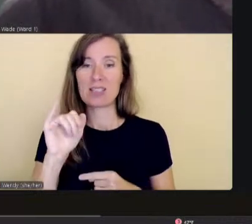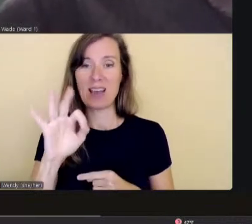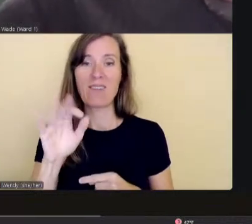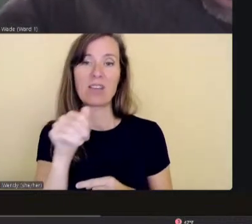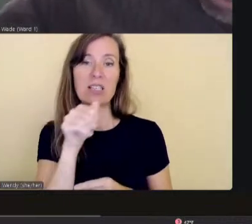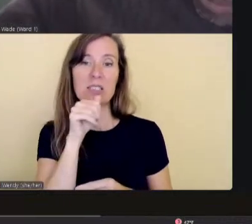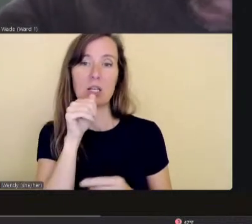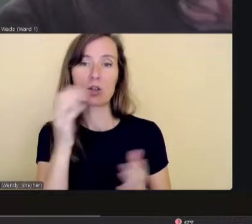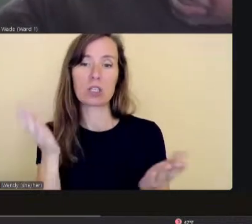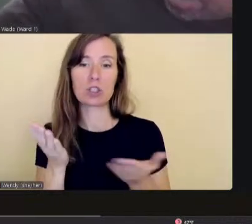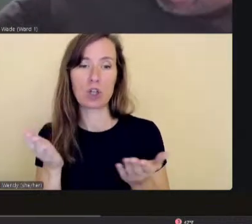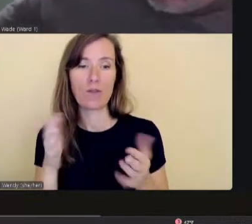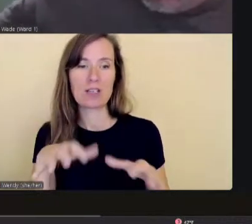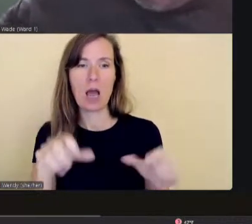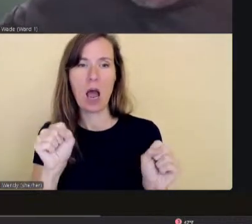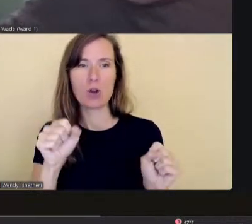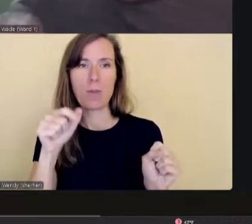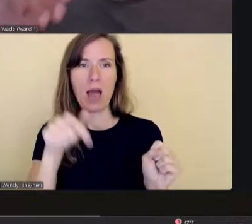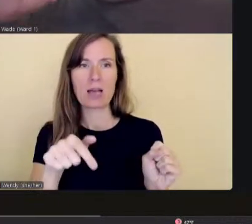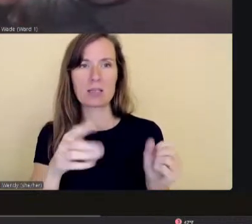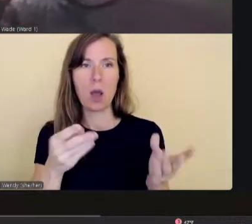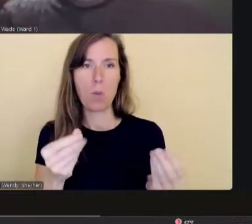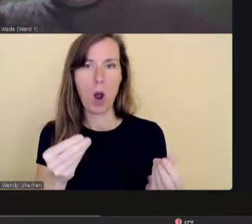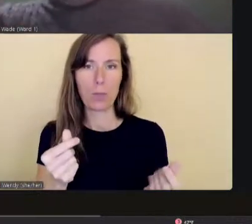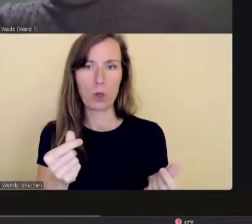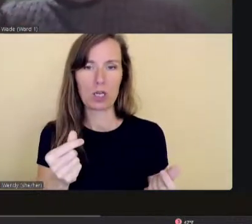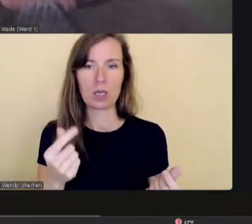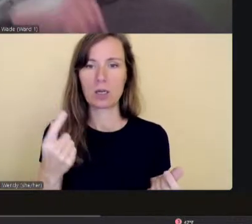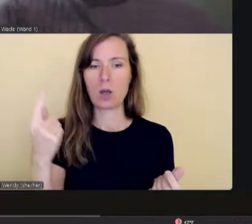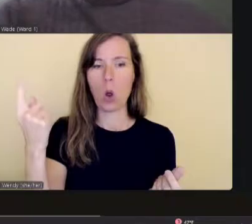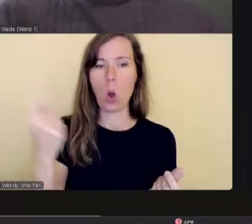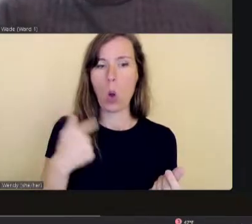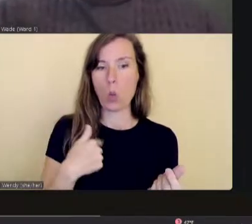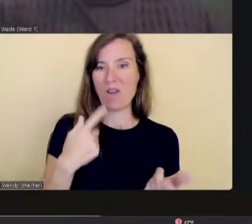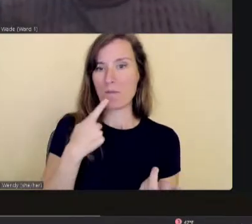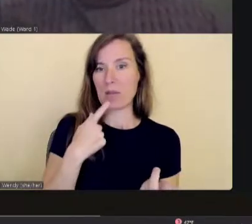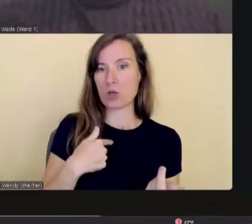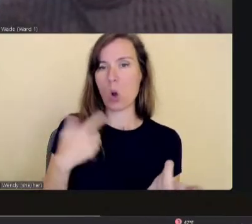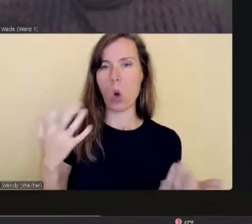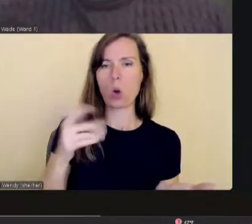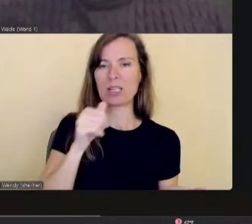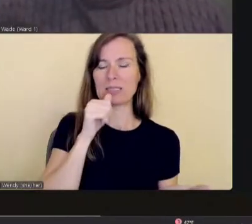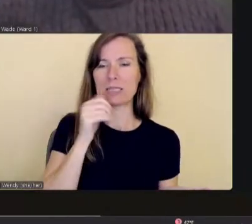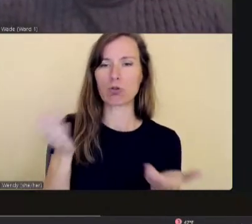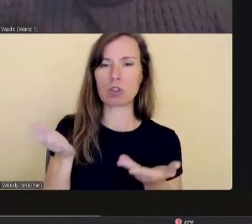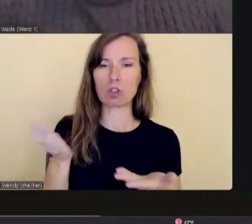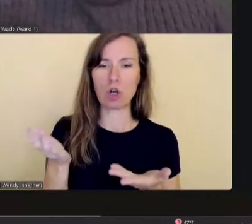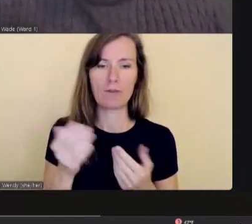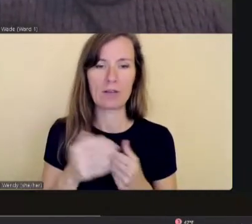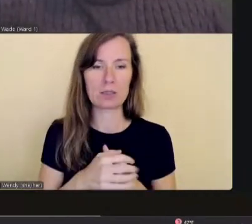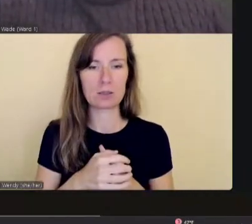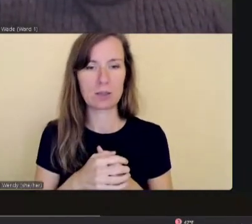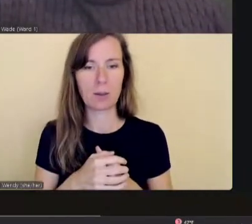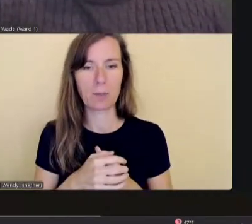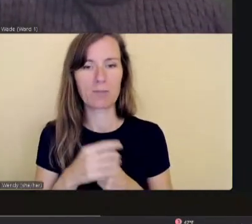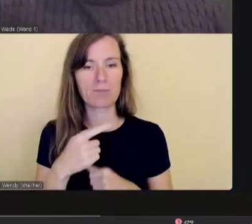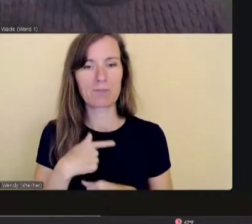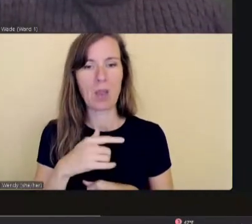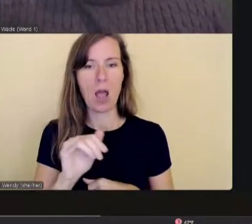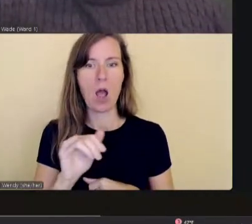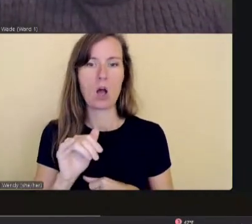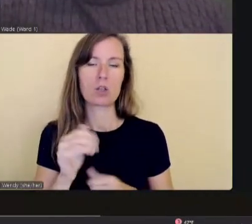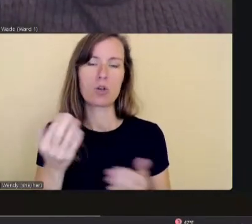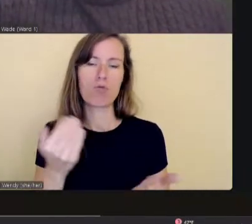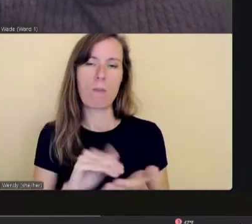Well, we've been told that it's Secret Service, okay? During the meeting, I also reiterated our request for an easement behind